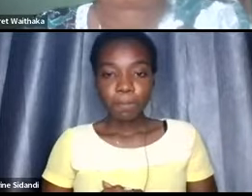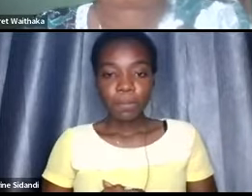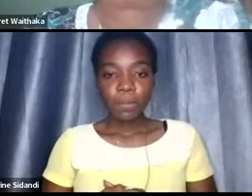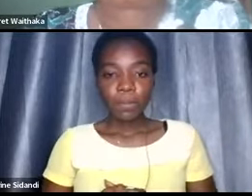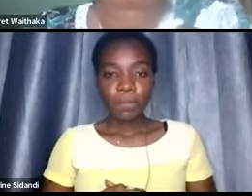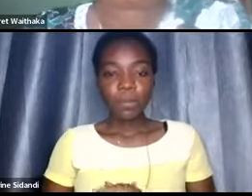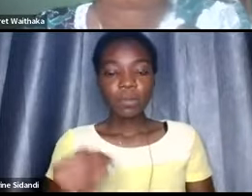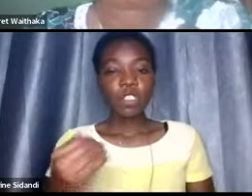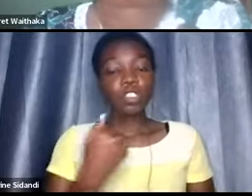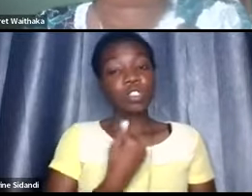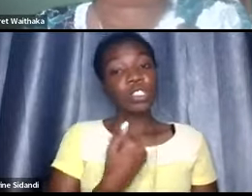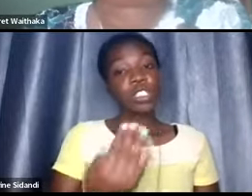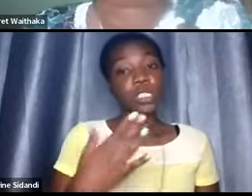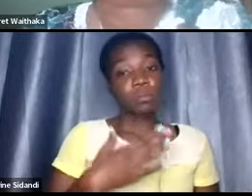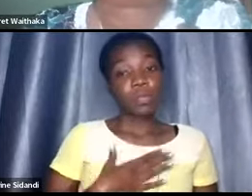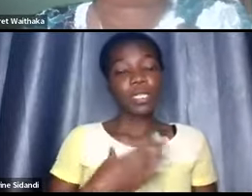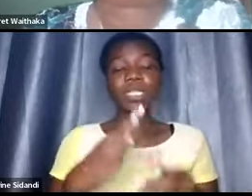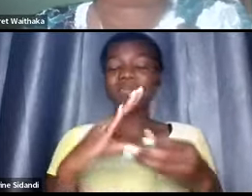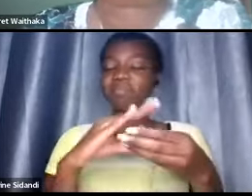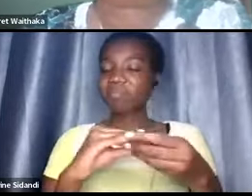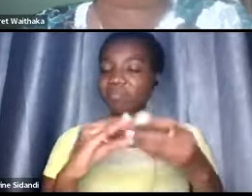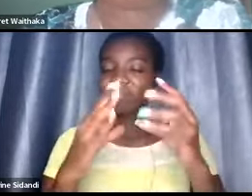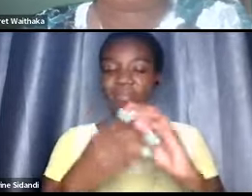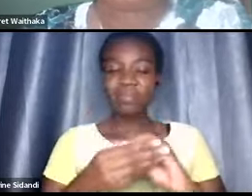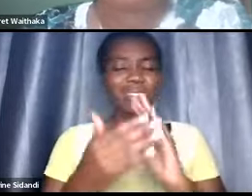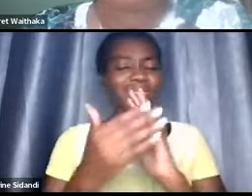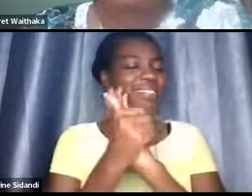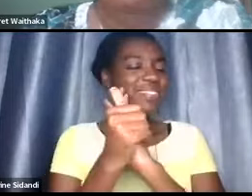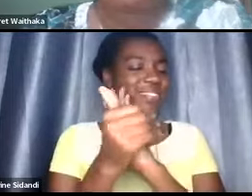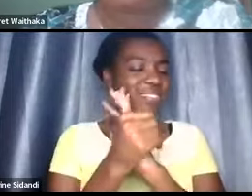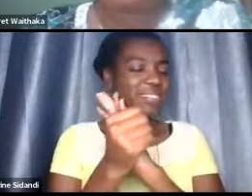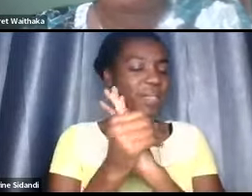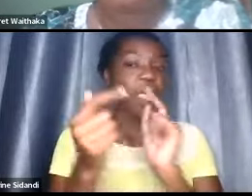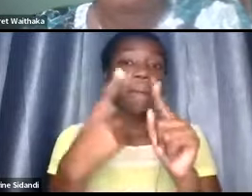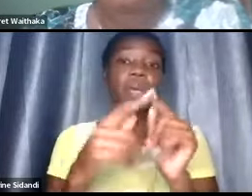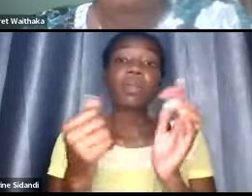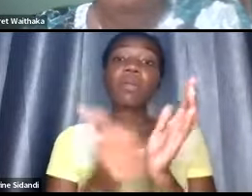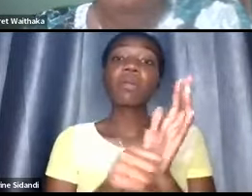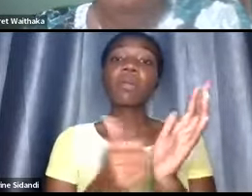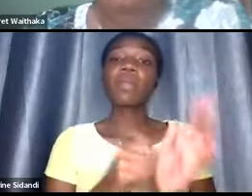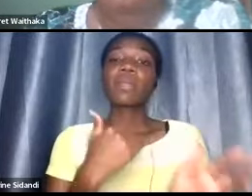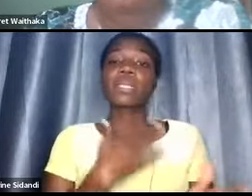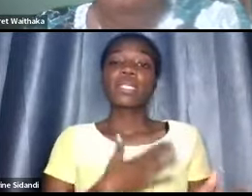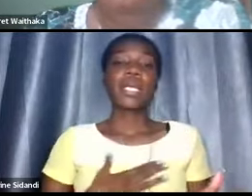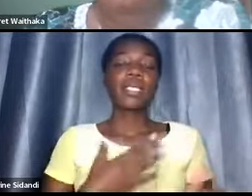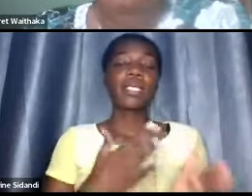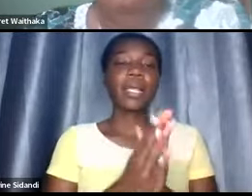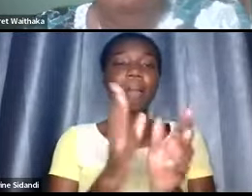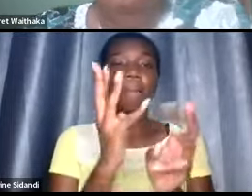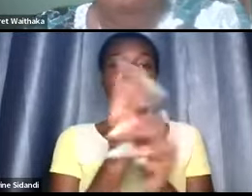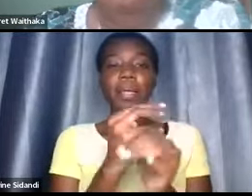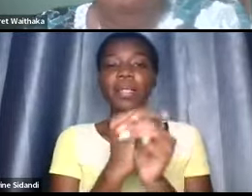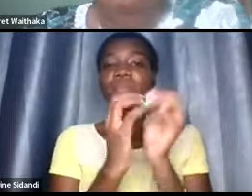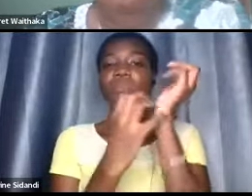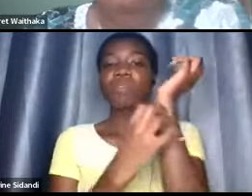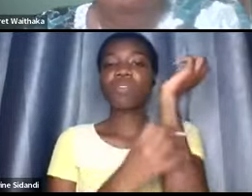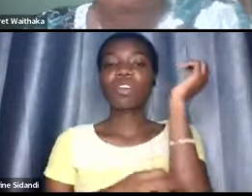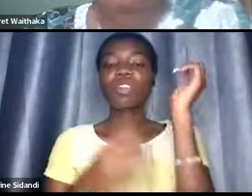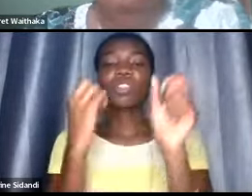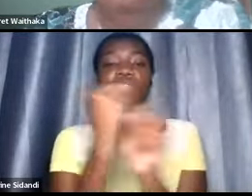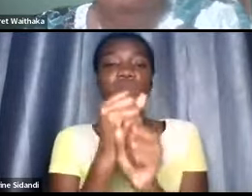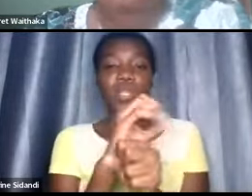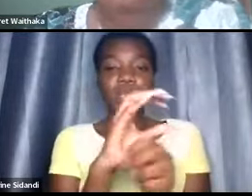My daughter is a creative, very talented, but now she's poor in sciences and maths. She's doing her class 8. The